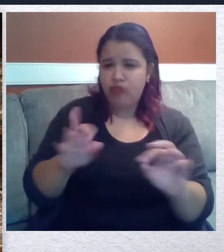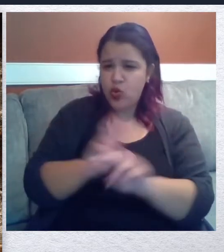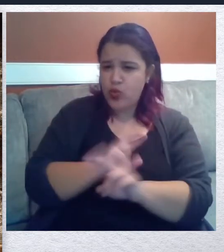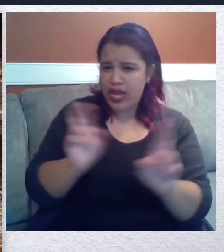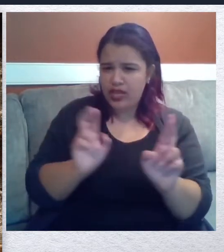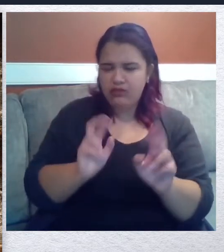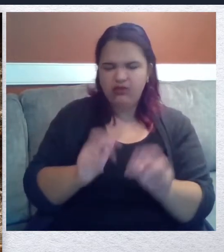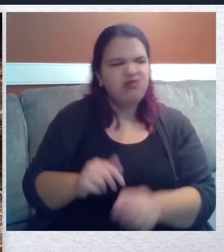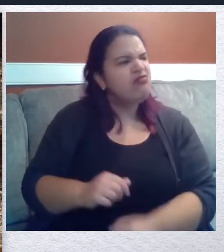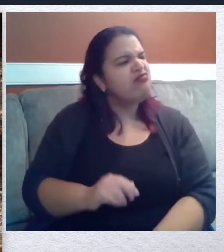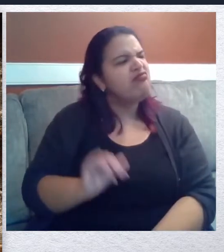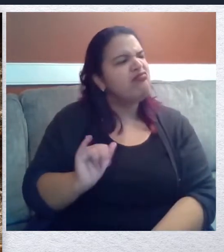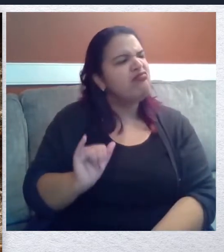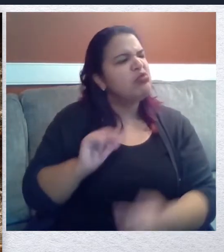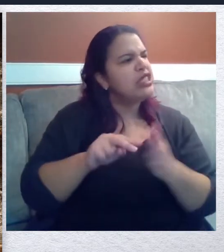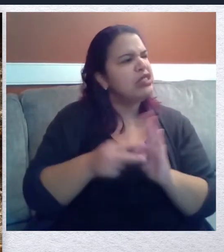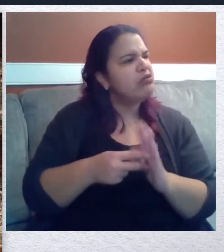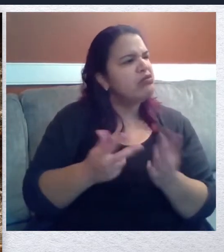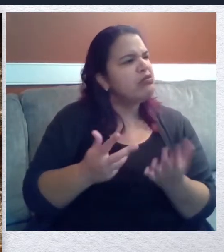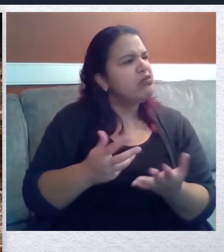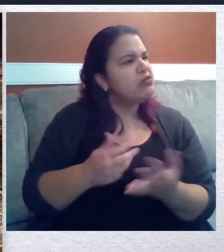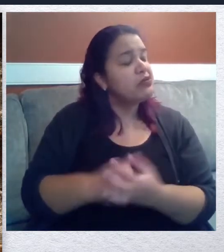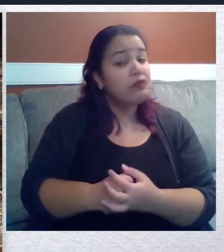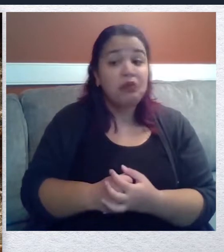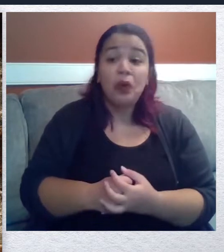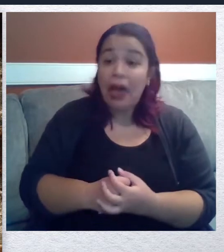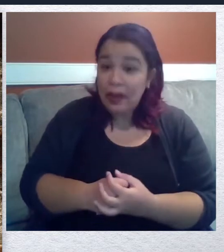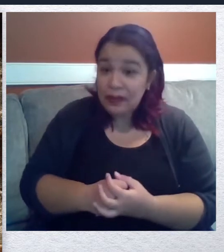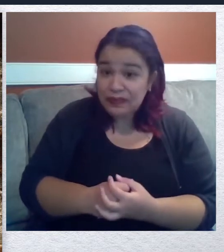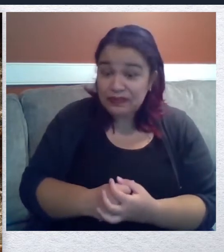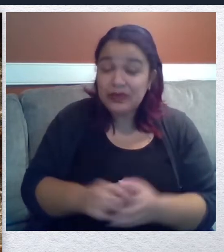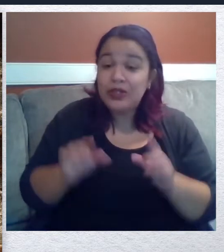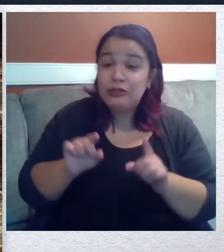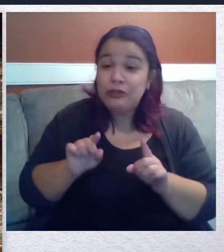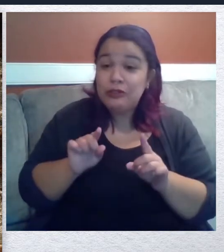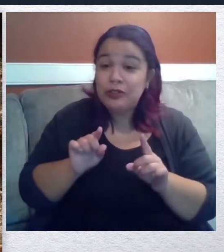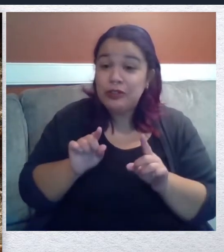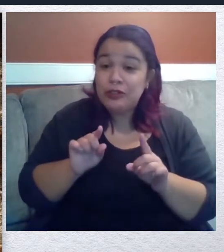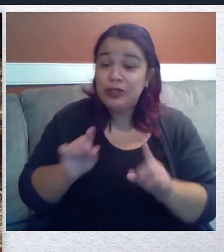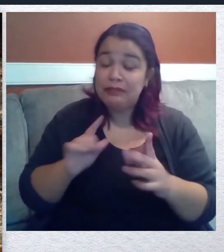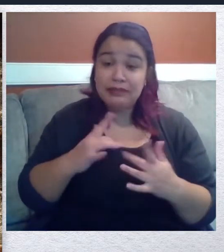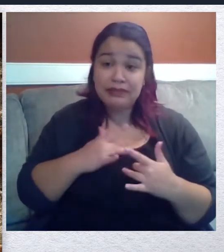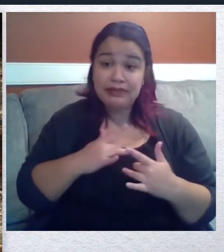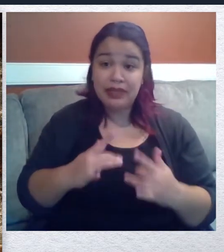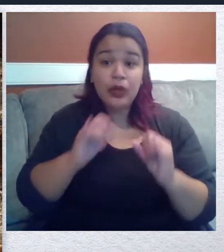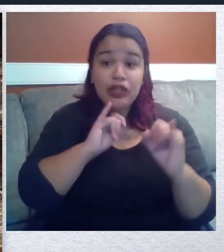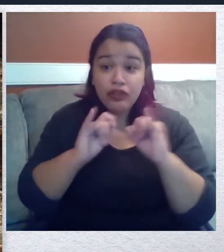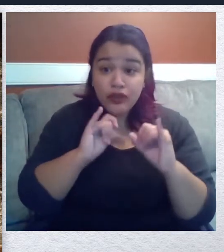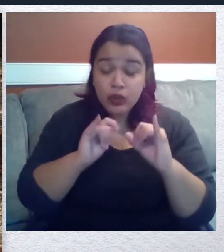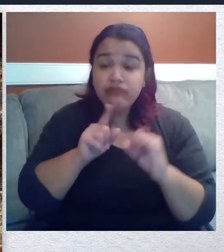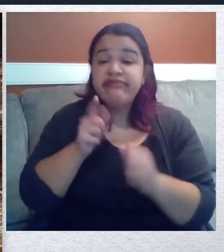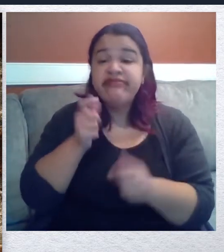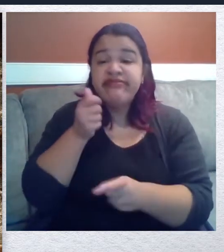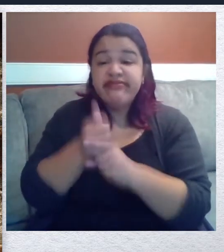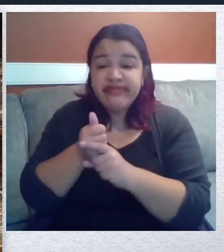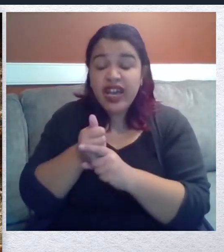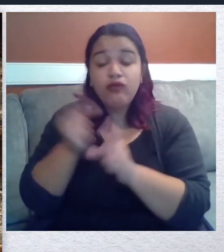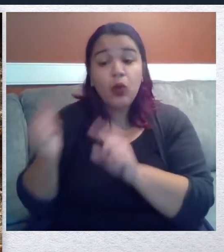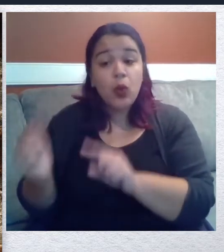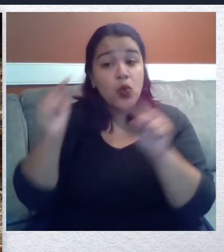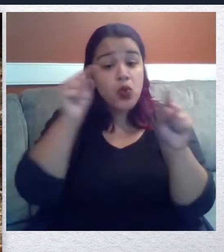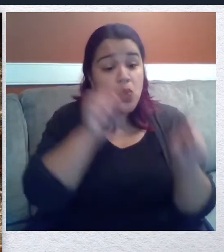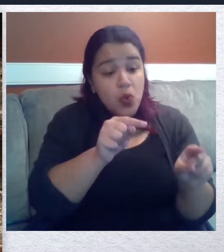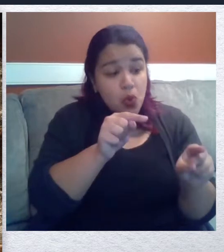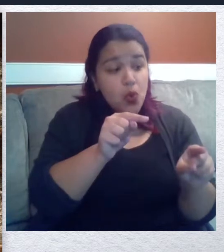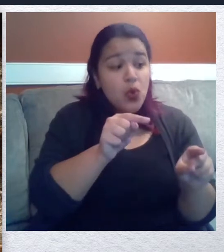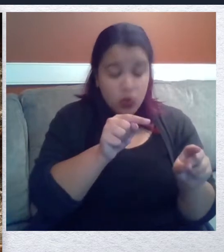Dennis, unlike in a traditional interview, one where you would be traveling to an organization and meeting in their office, it will